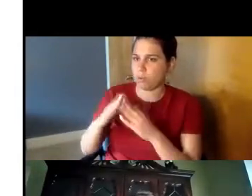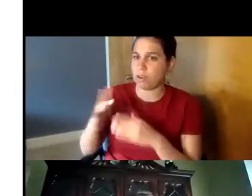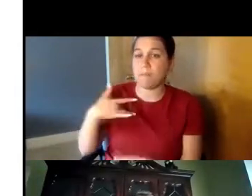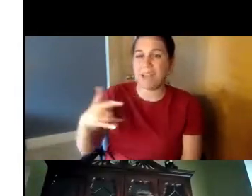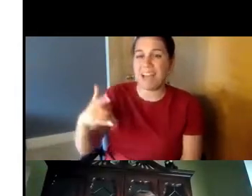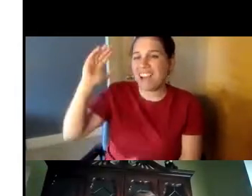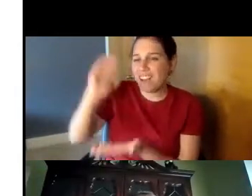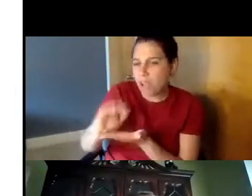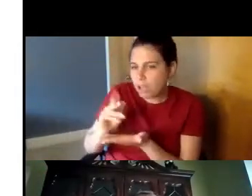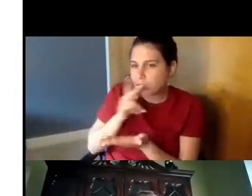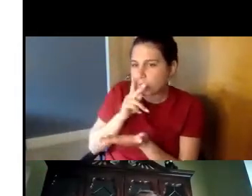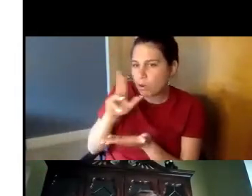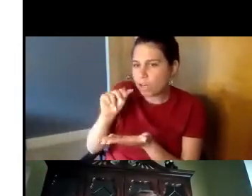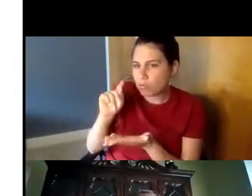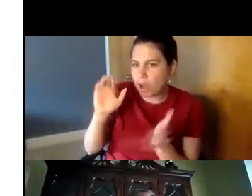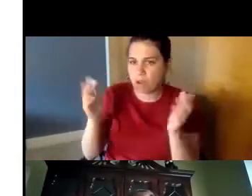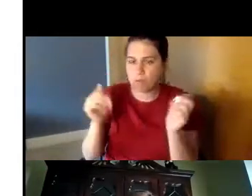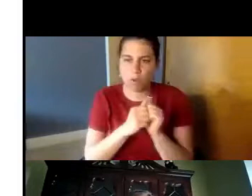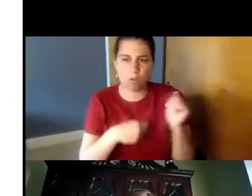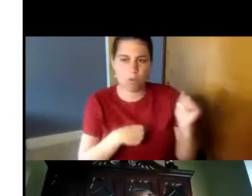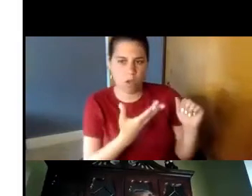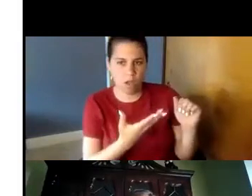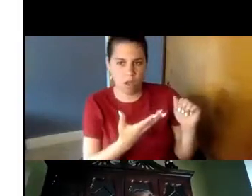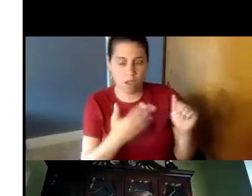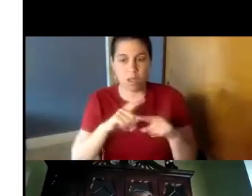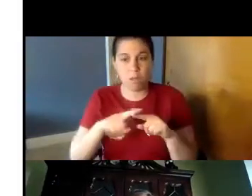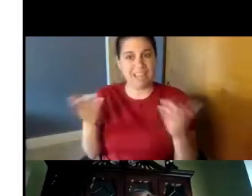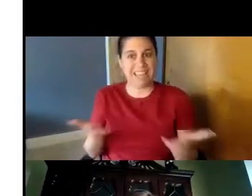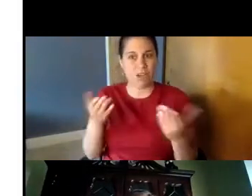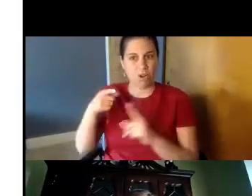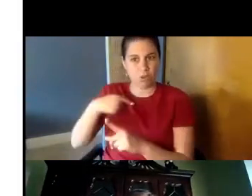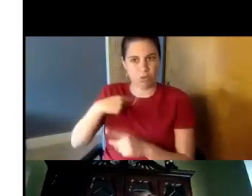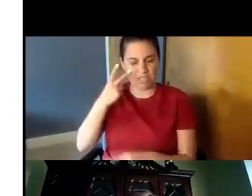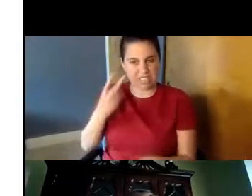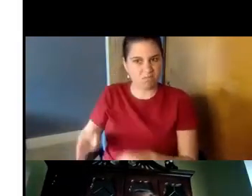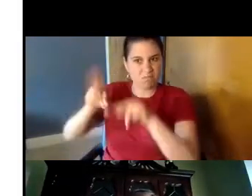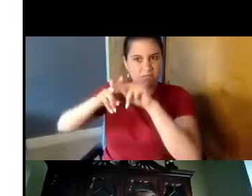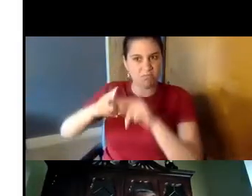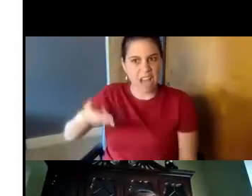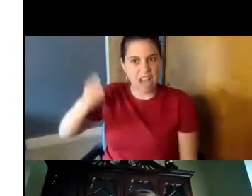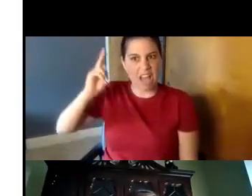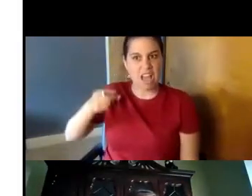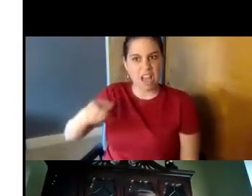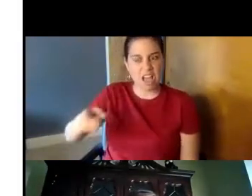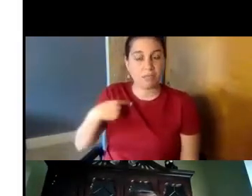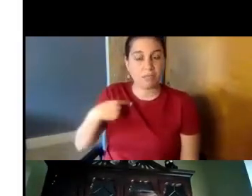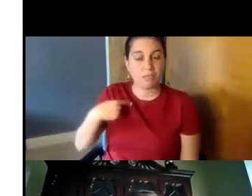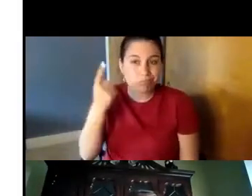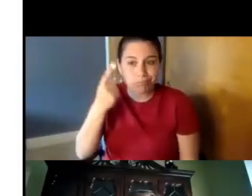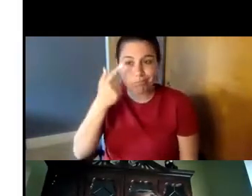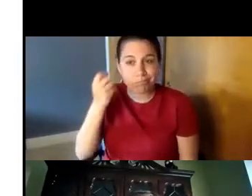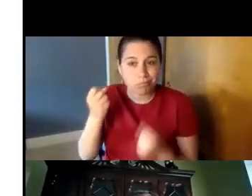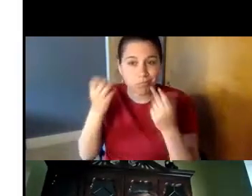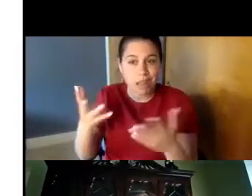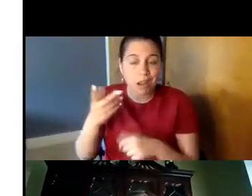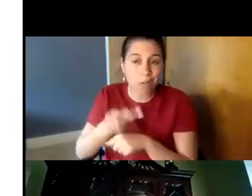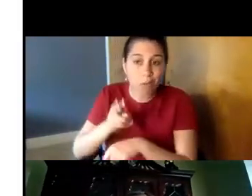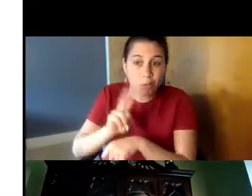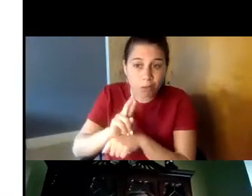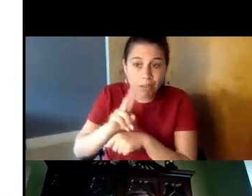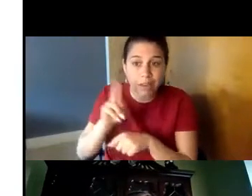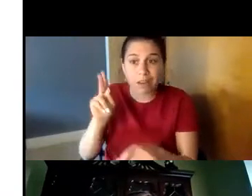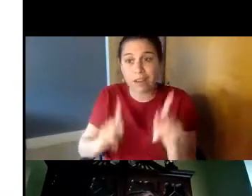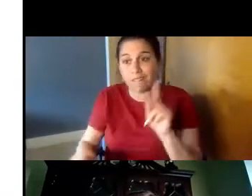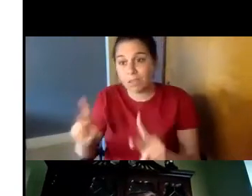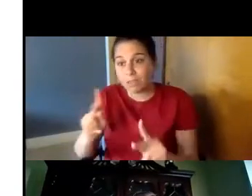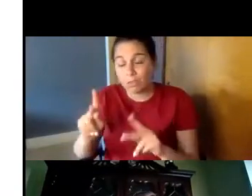of smoking than white communities do. And this high rate here in our catchment area, maybe because of a large number of Puerto Rican